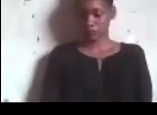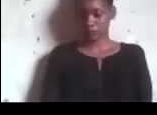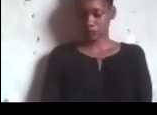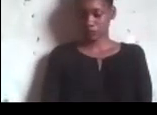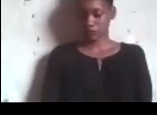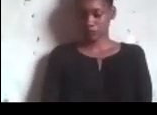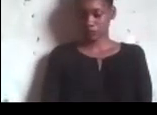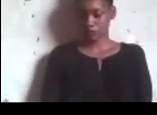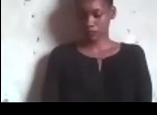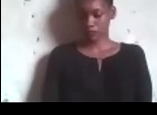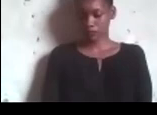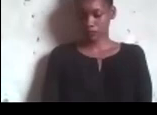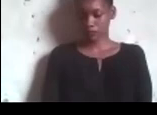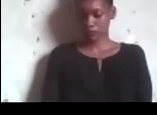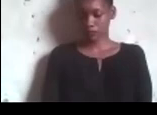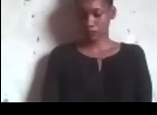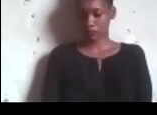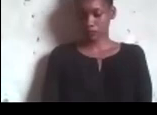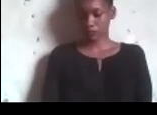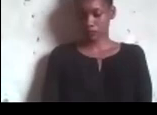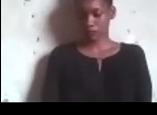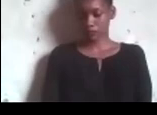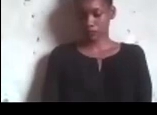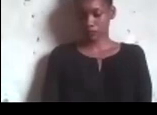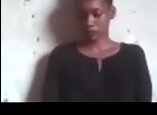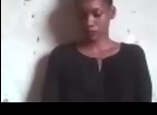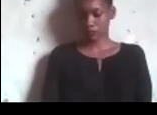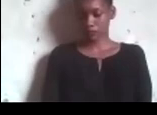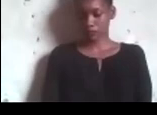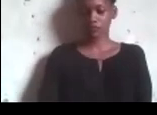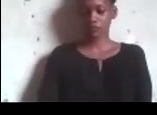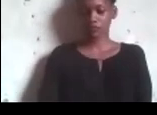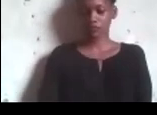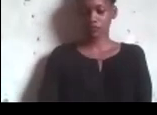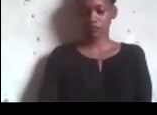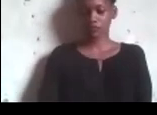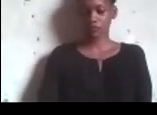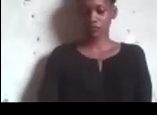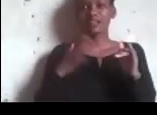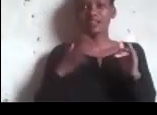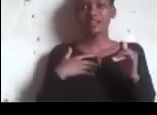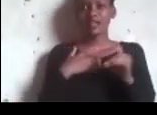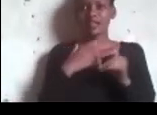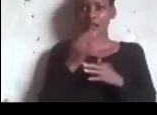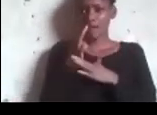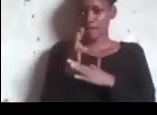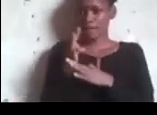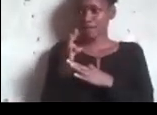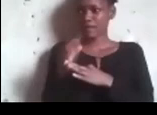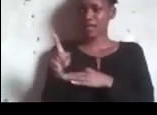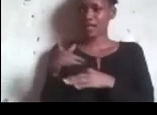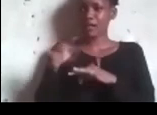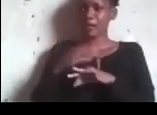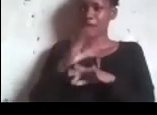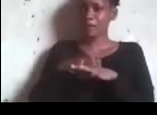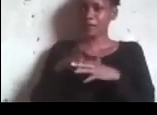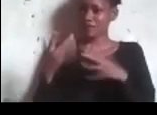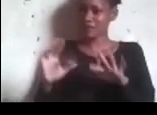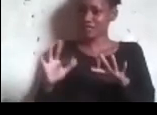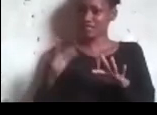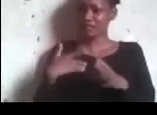So the next question is, how can an unmarried father obtain parental rights and responsibilities?